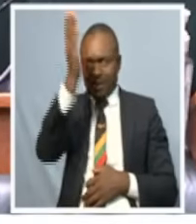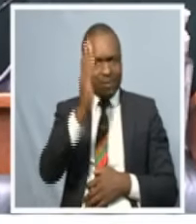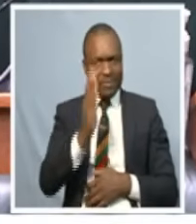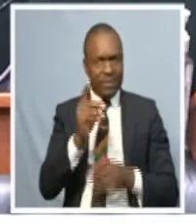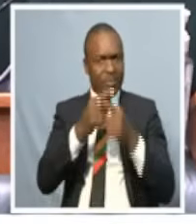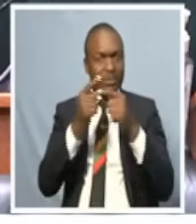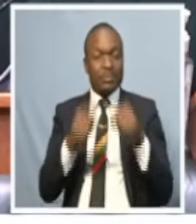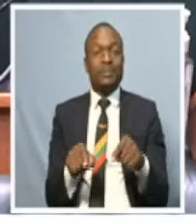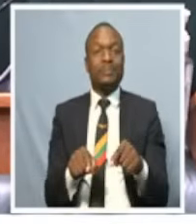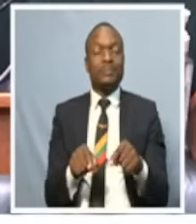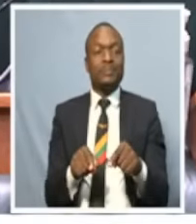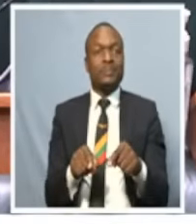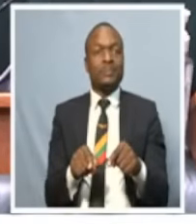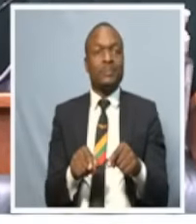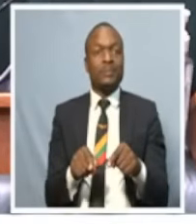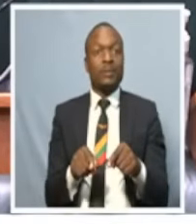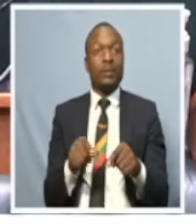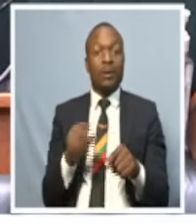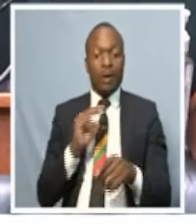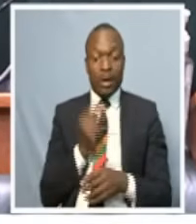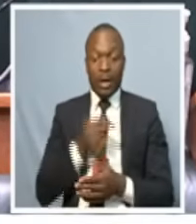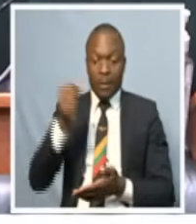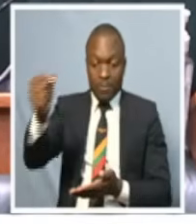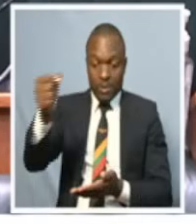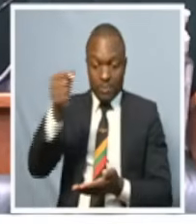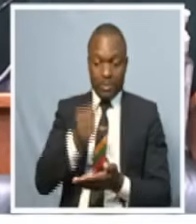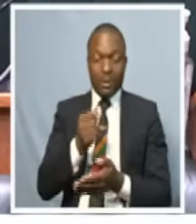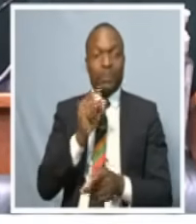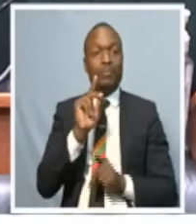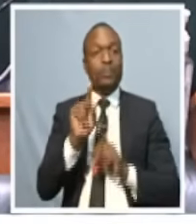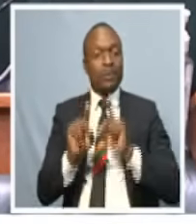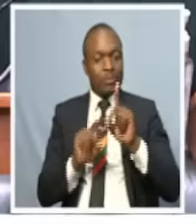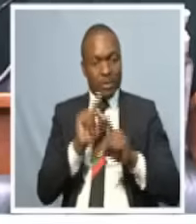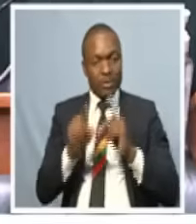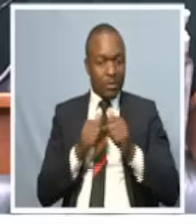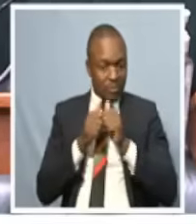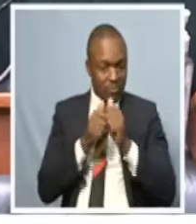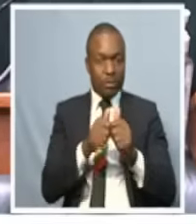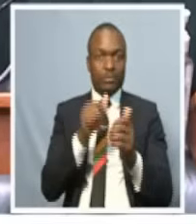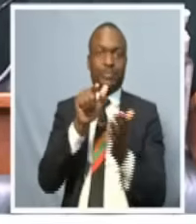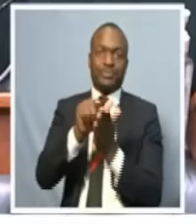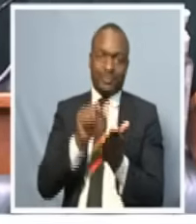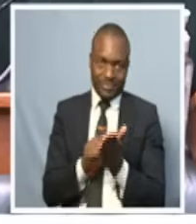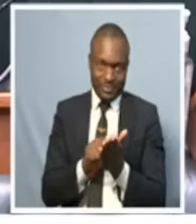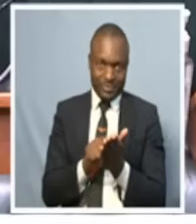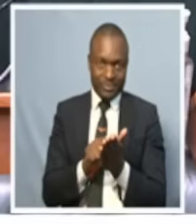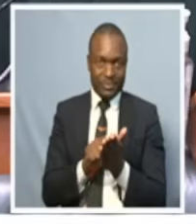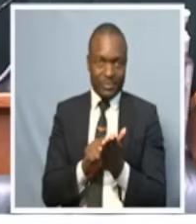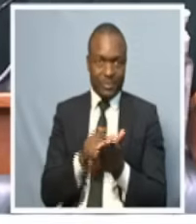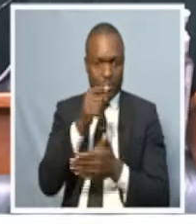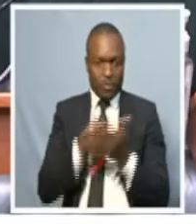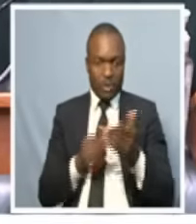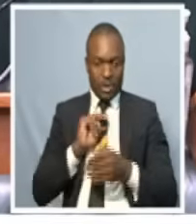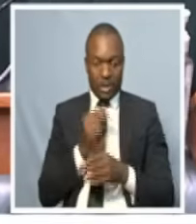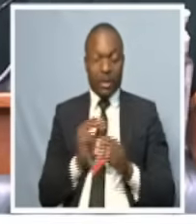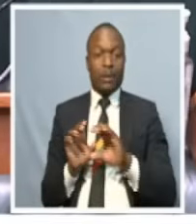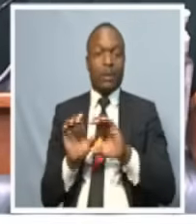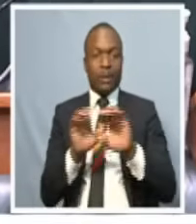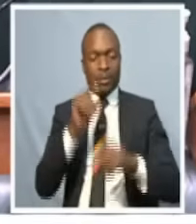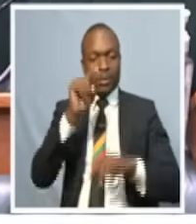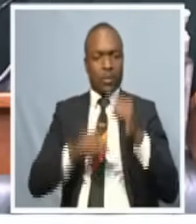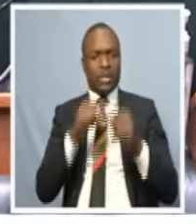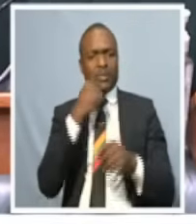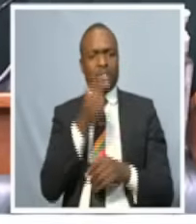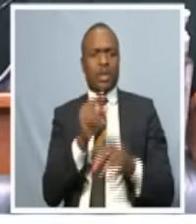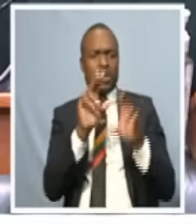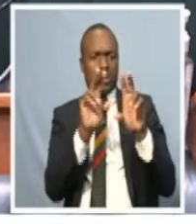been. We recruit people according to the law. And that's what we do. You can't say,